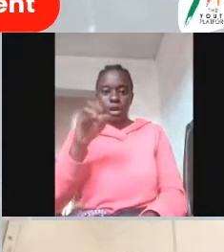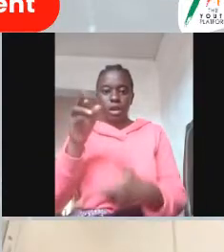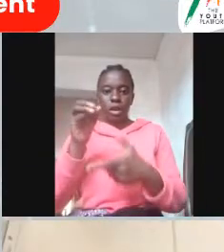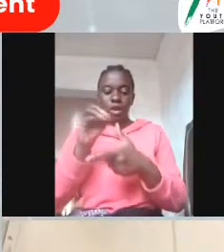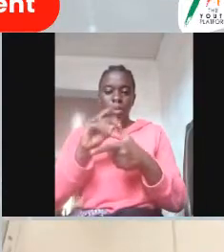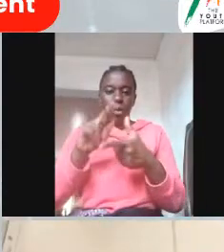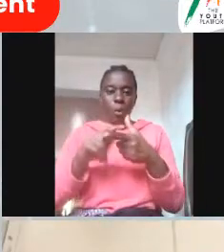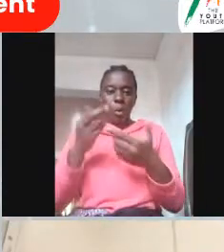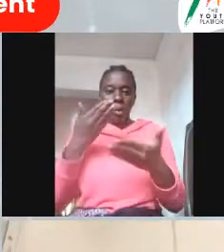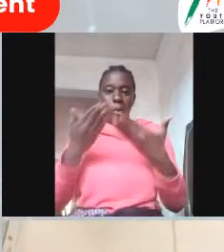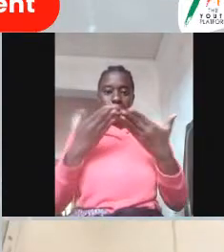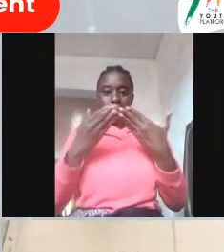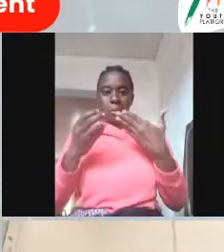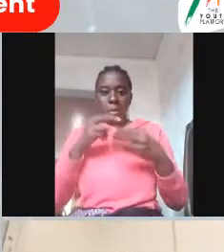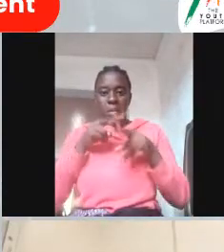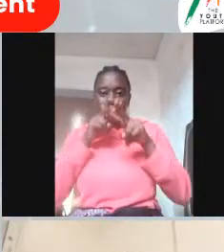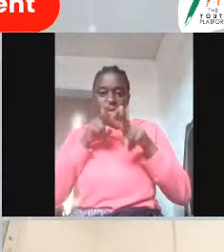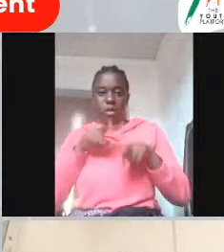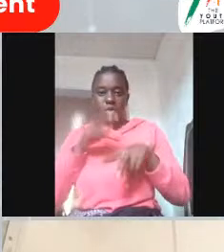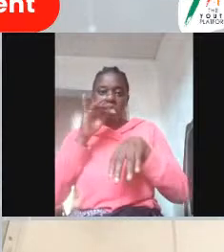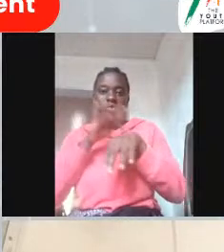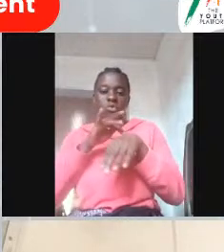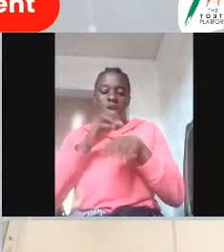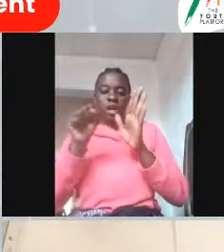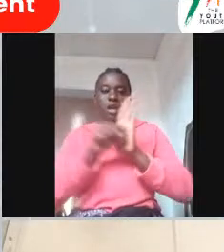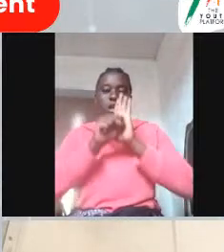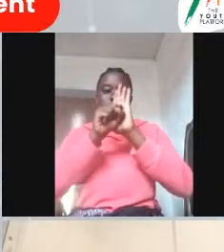has brought forth? Monida.